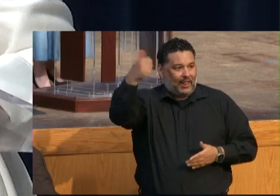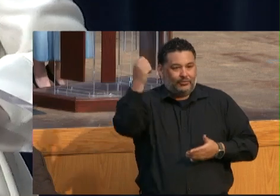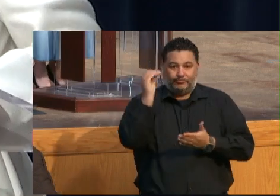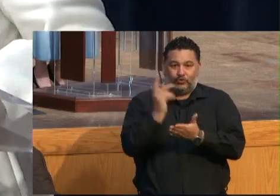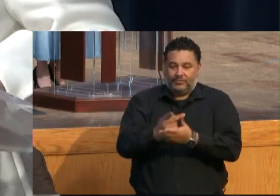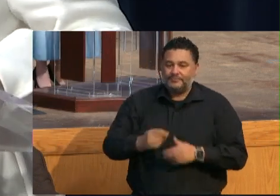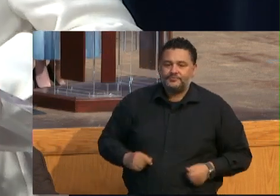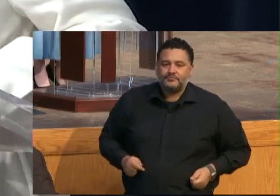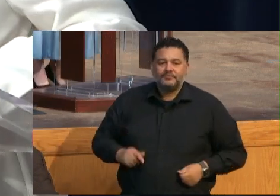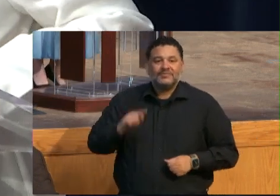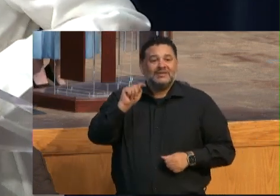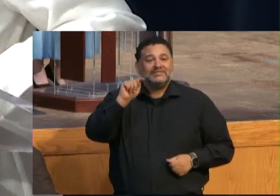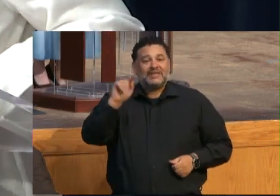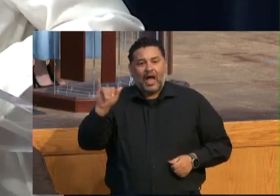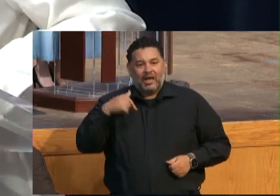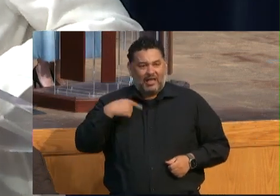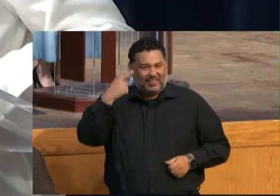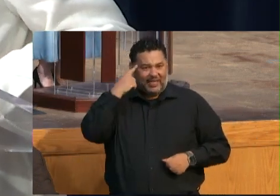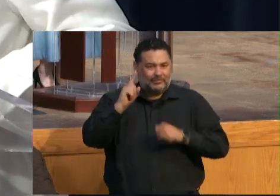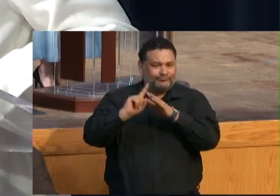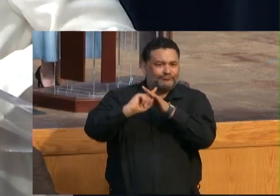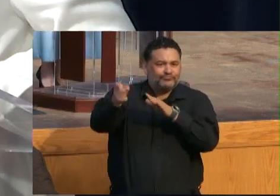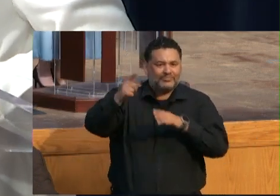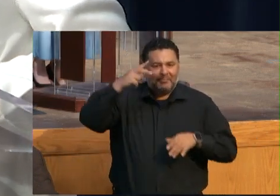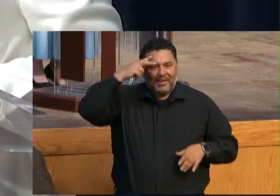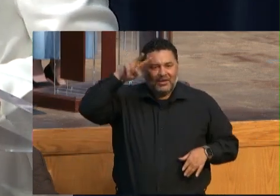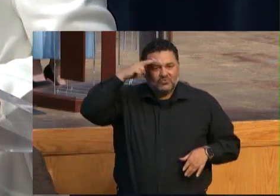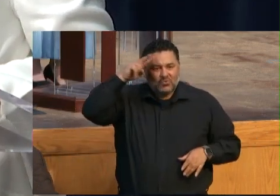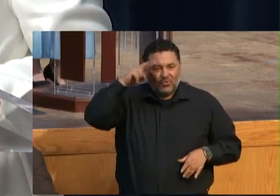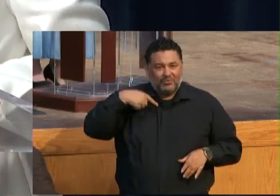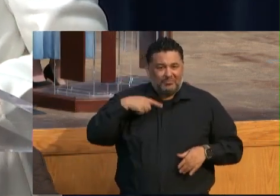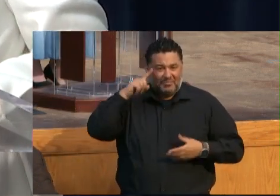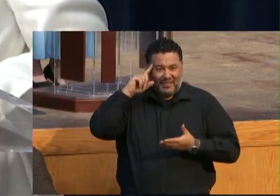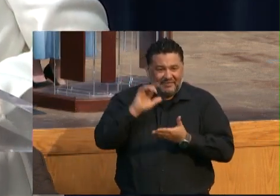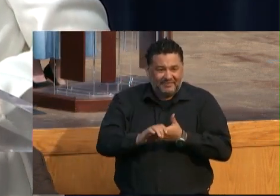I think, sneaked away to Mexico, I believe.